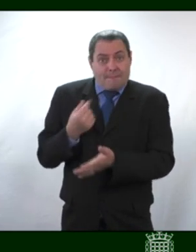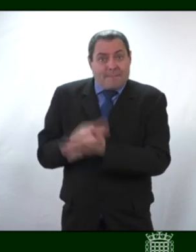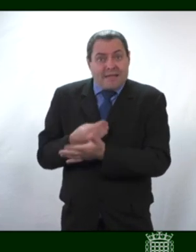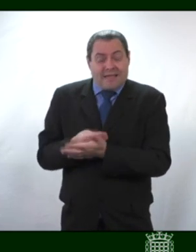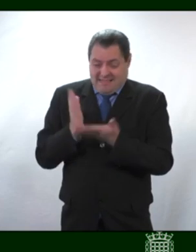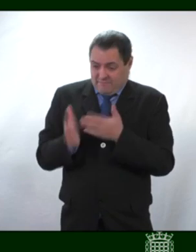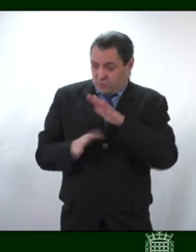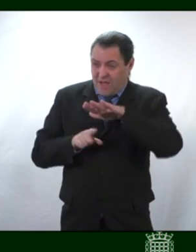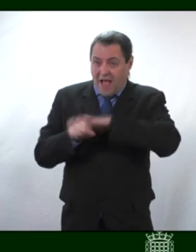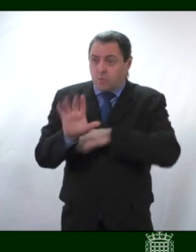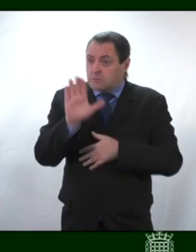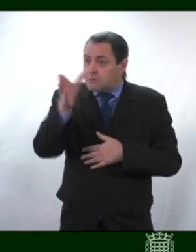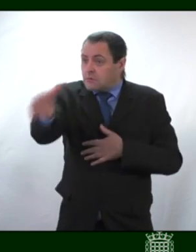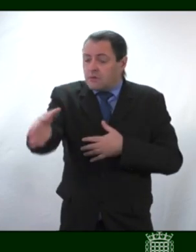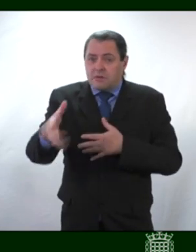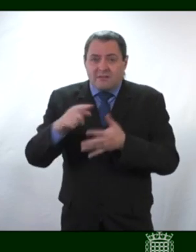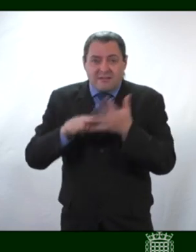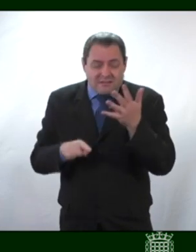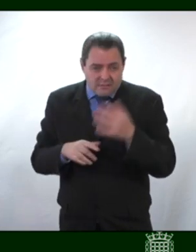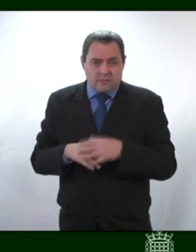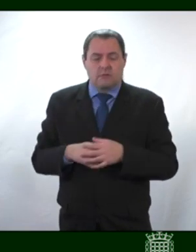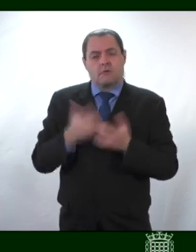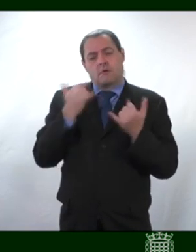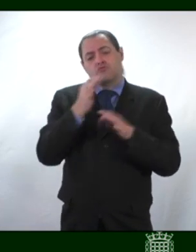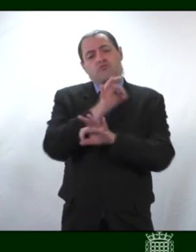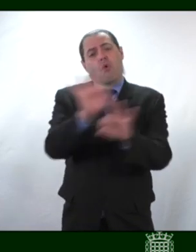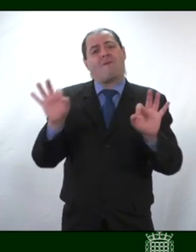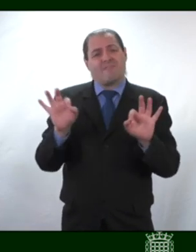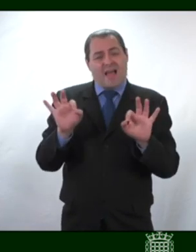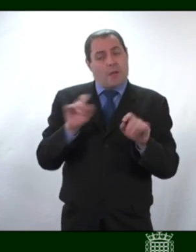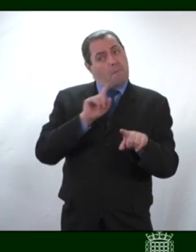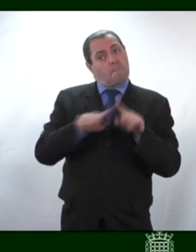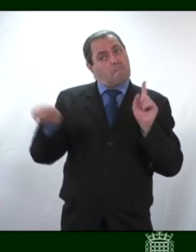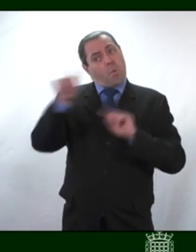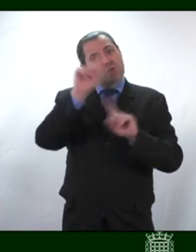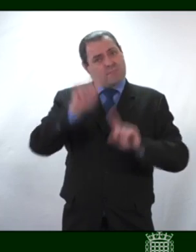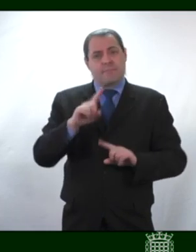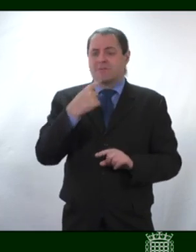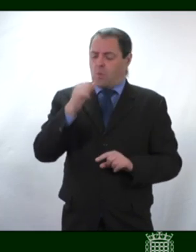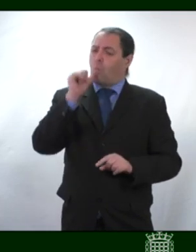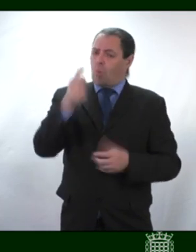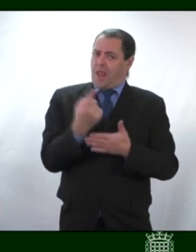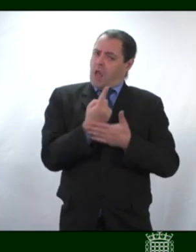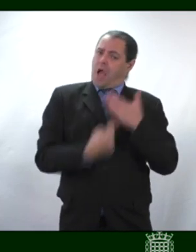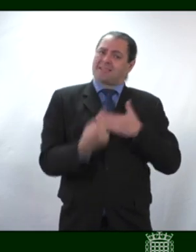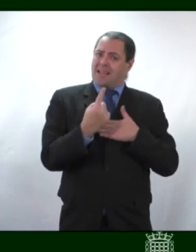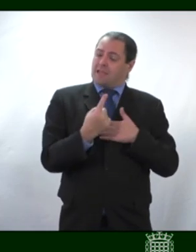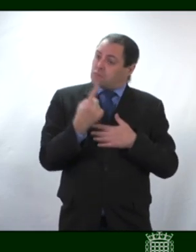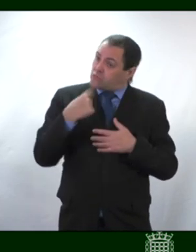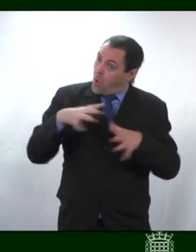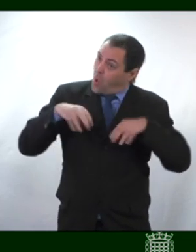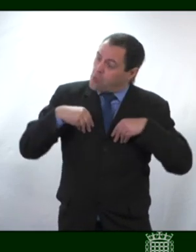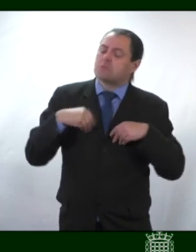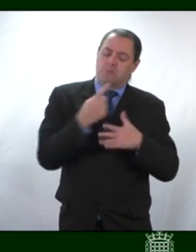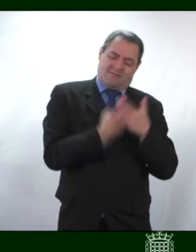house. While in general surveys, the vast majority of people say they would isolate if they caught COVID, a study